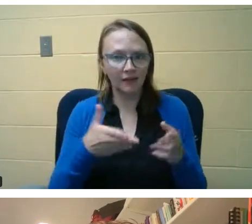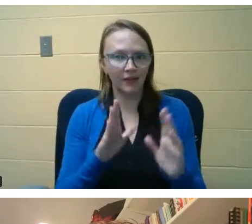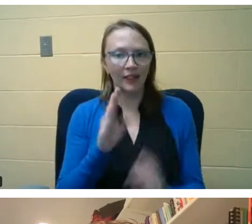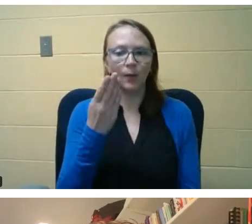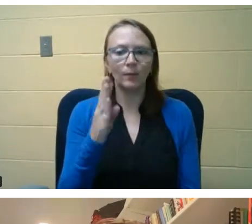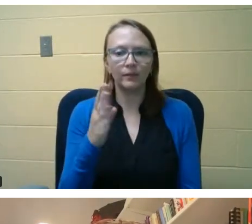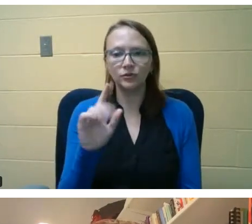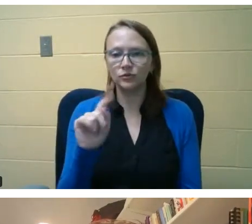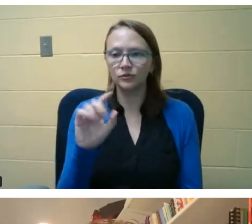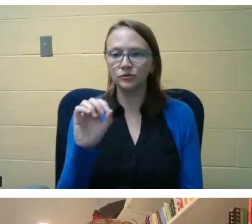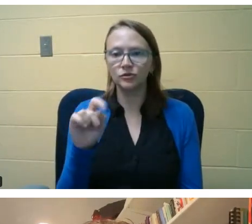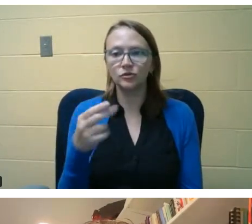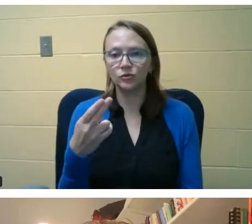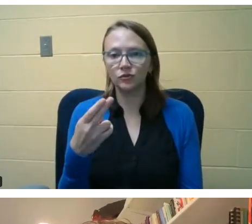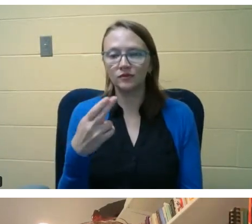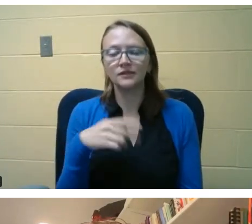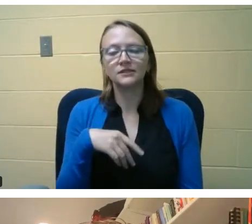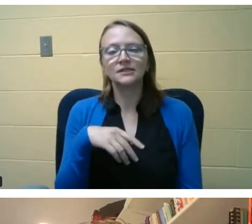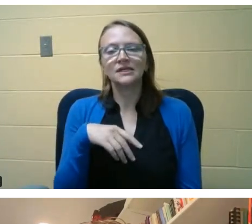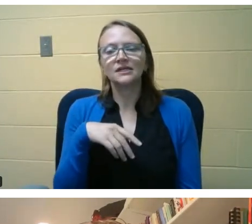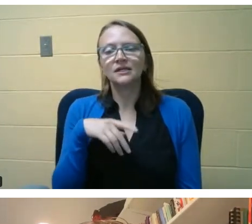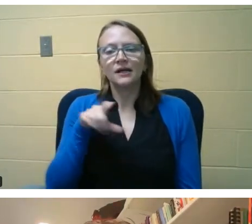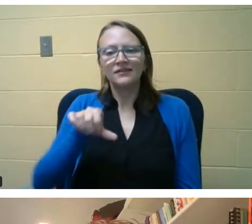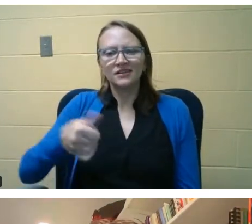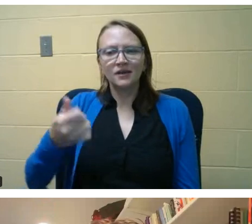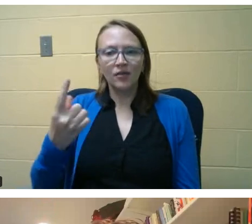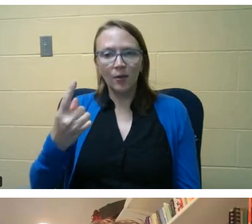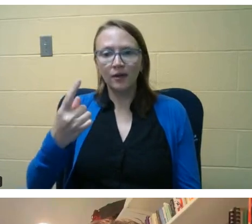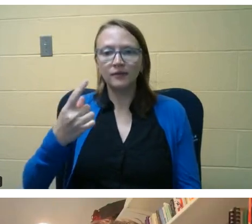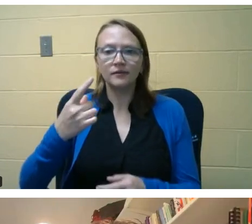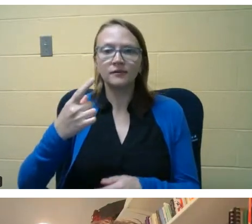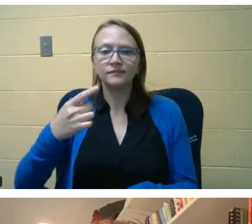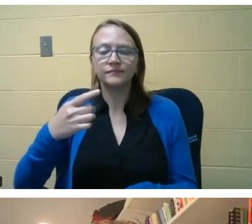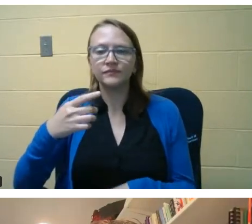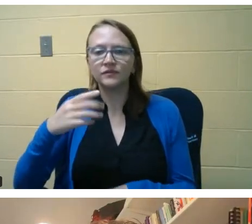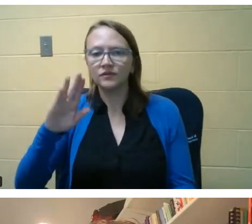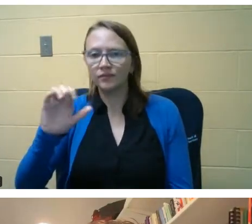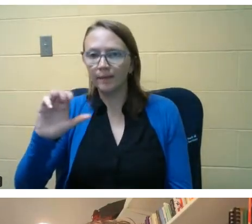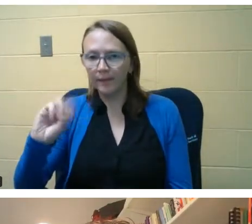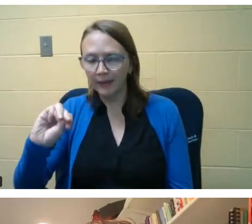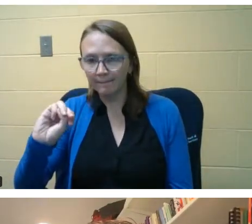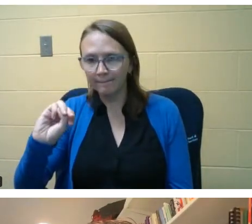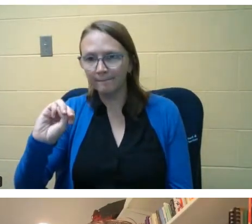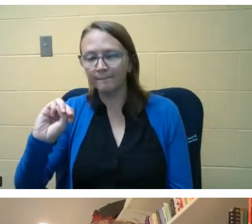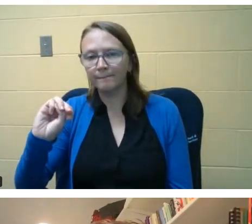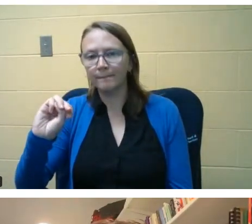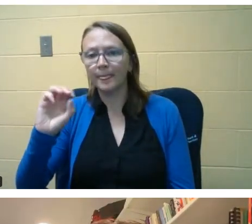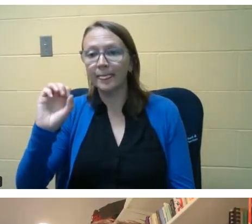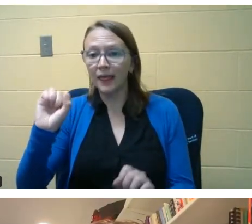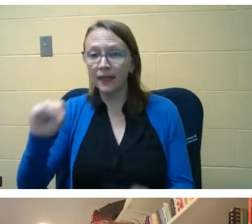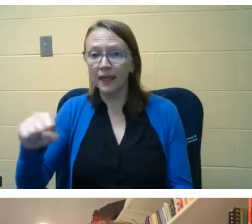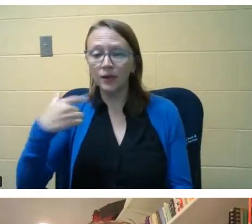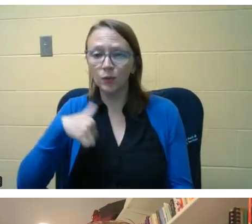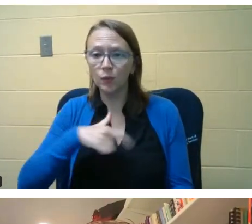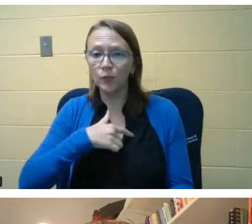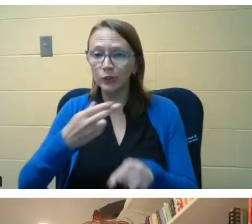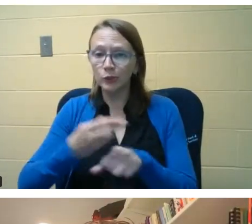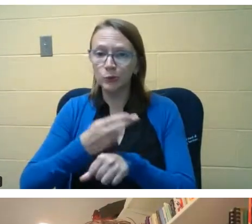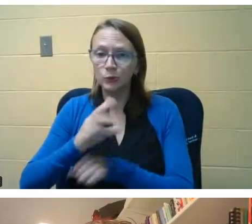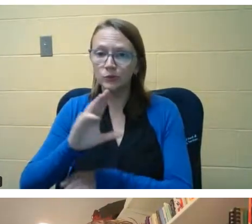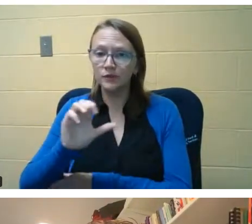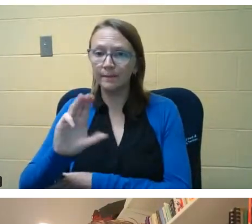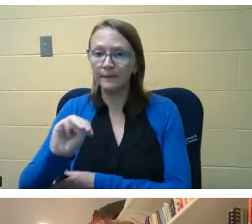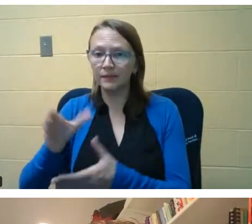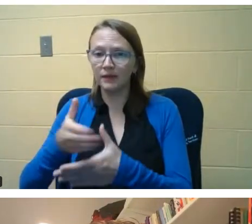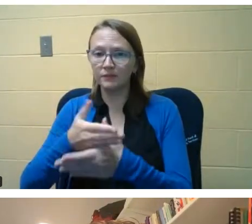And just this other one also about Beam. For Beam, do you need Wi-Fi? And can we use Beam between